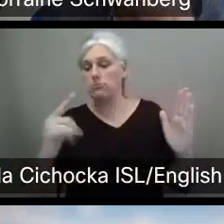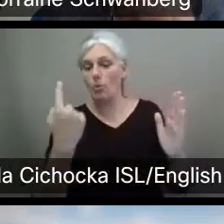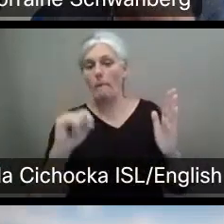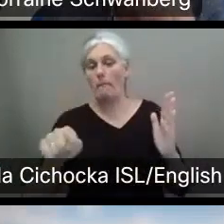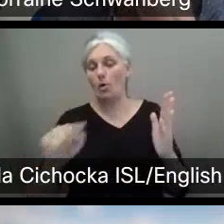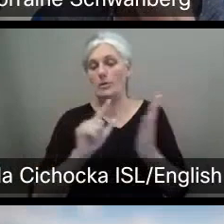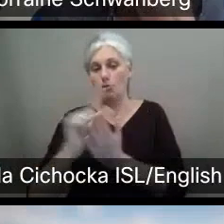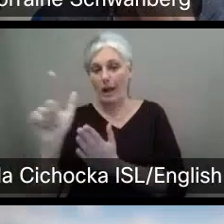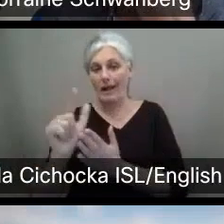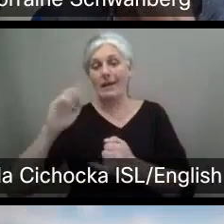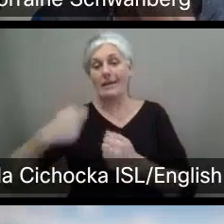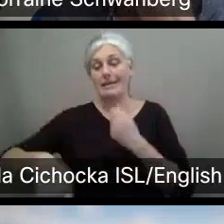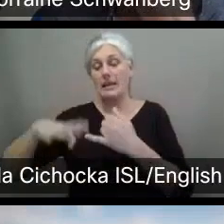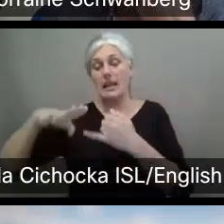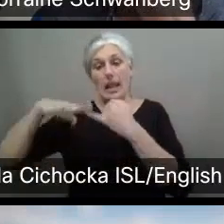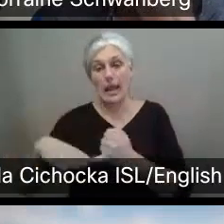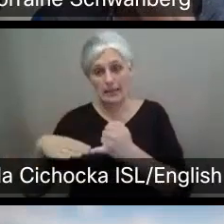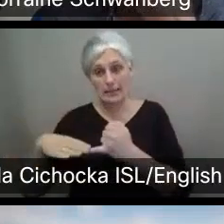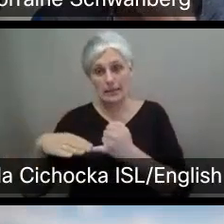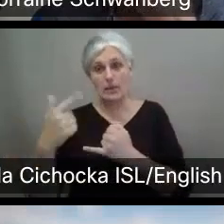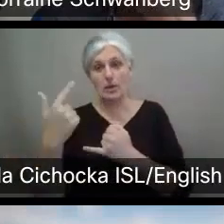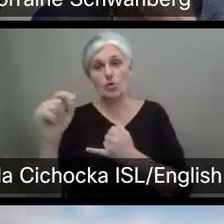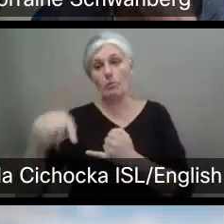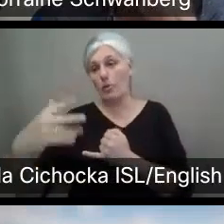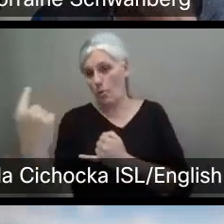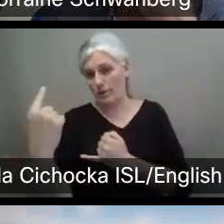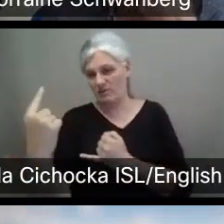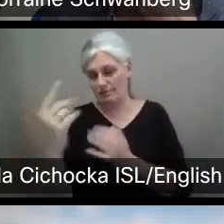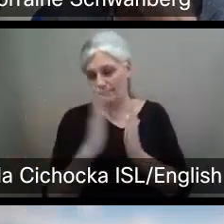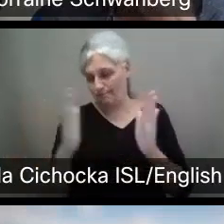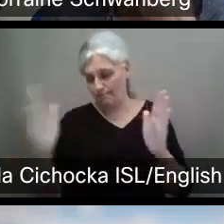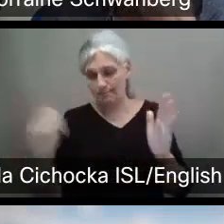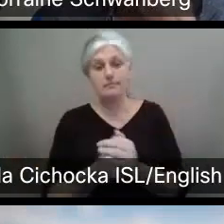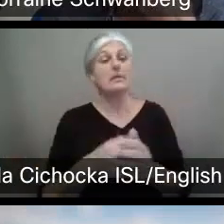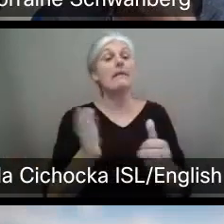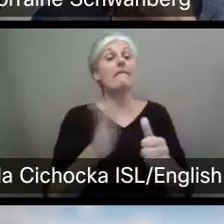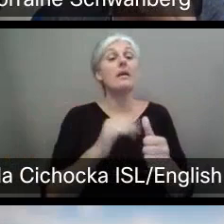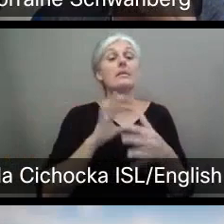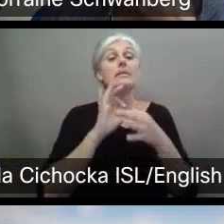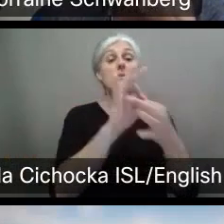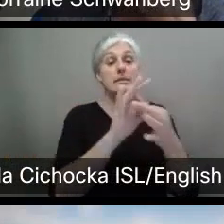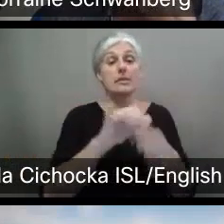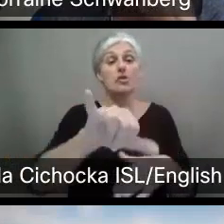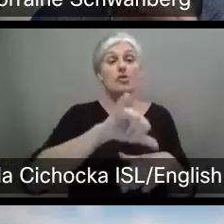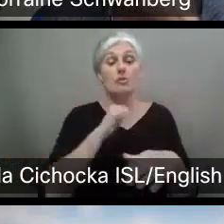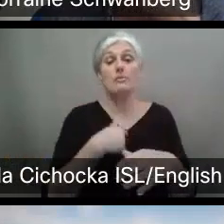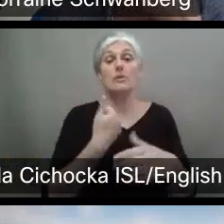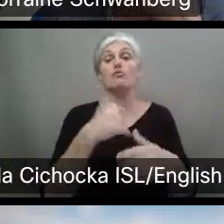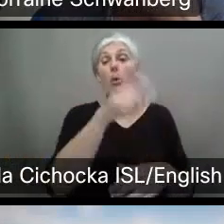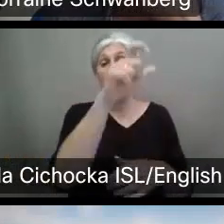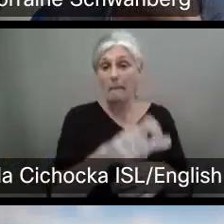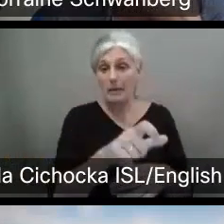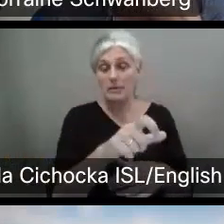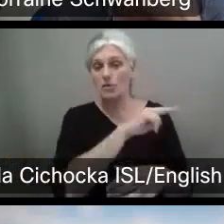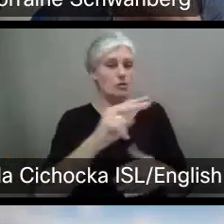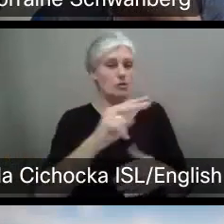the last one is listed as 2.1. So the first one relates to surgery performed on the wrong patient, resulting in